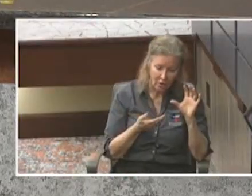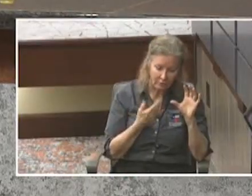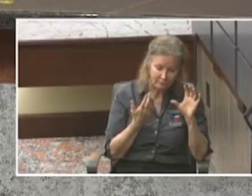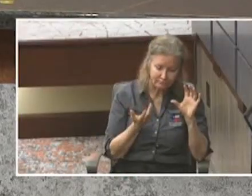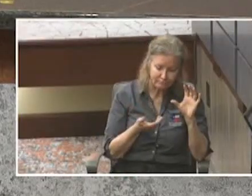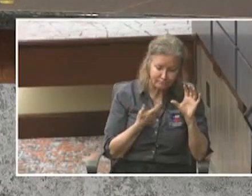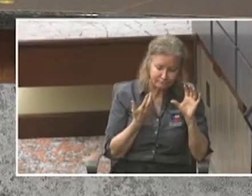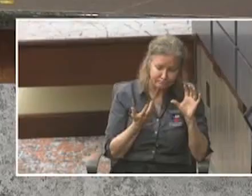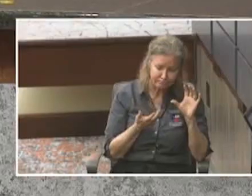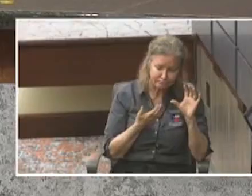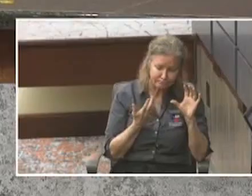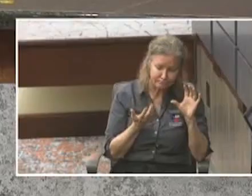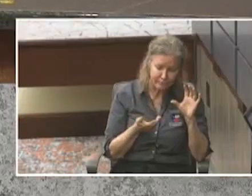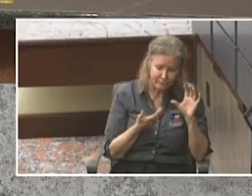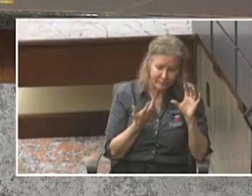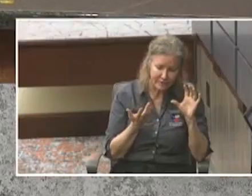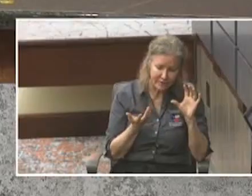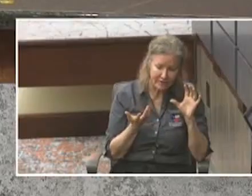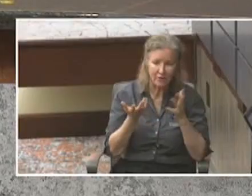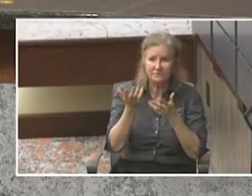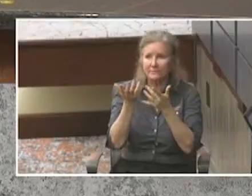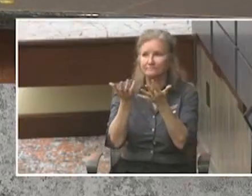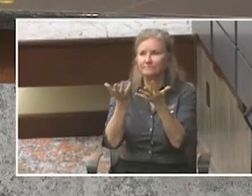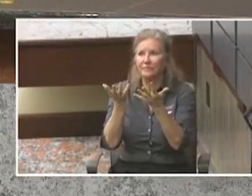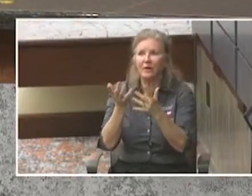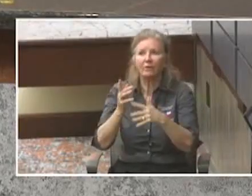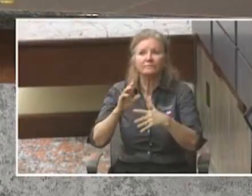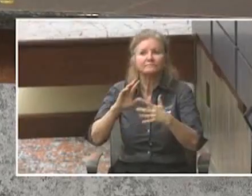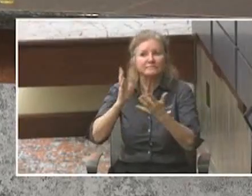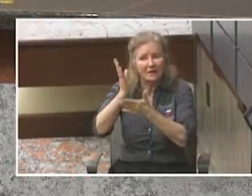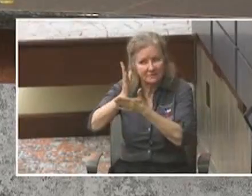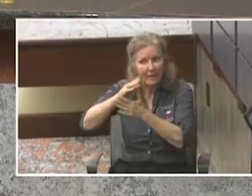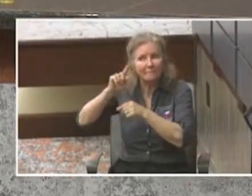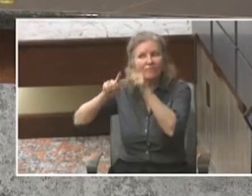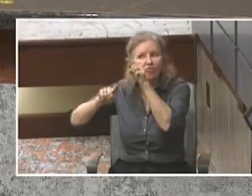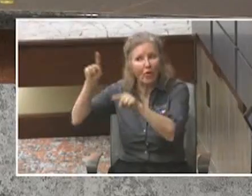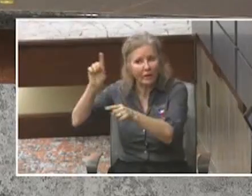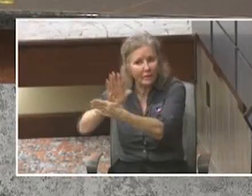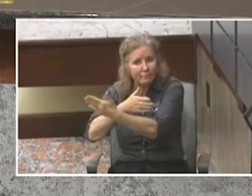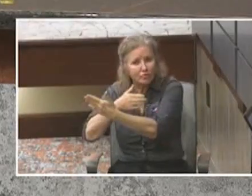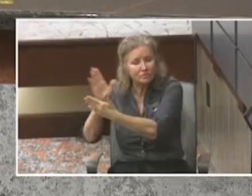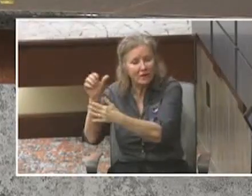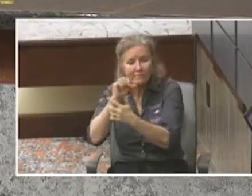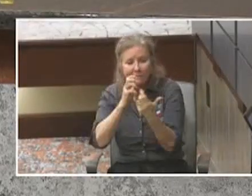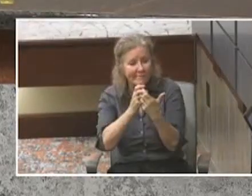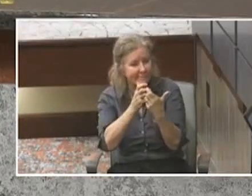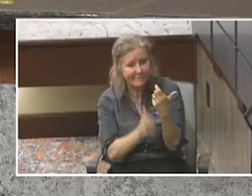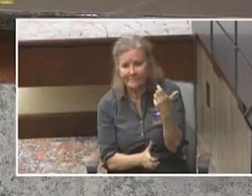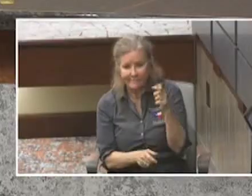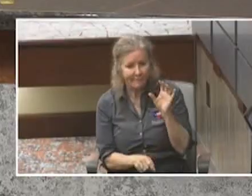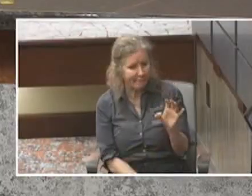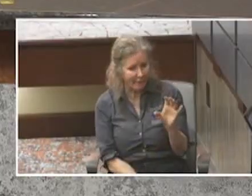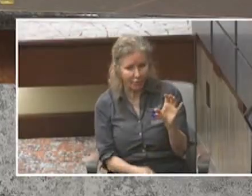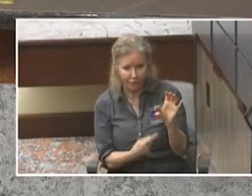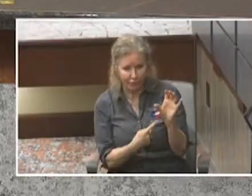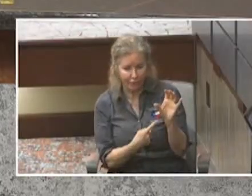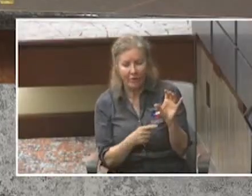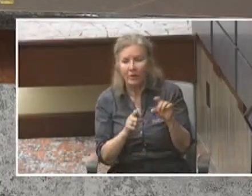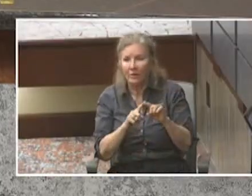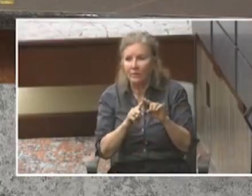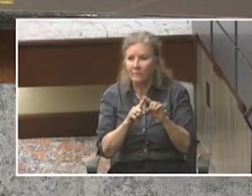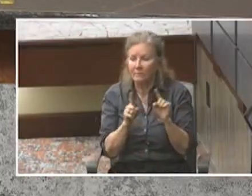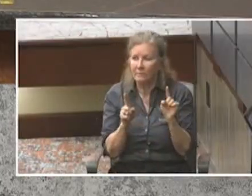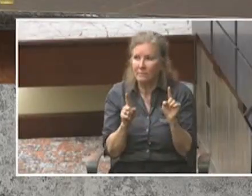that may be outside of the scope, but, as opposed to, because I know that this particular,